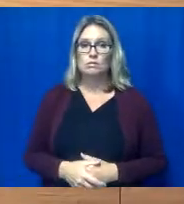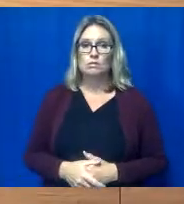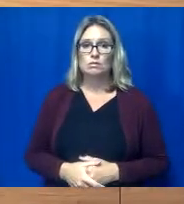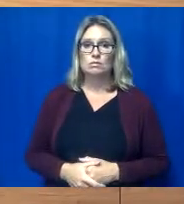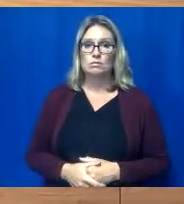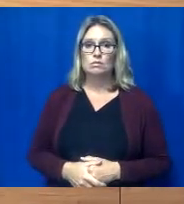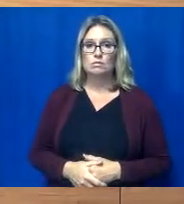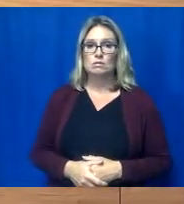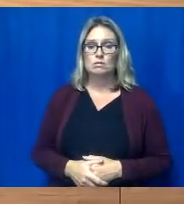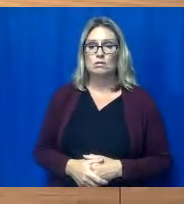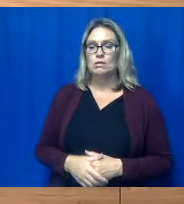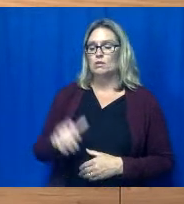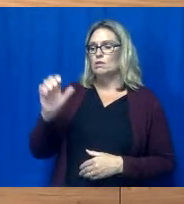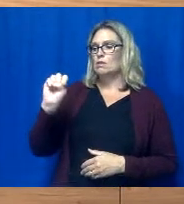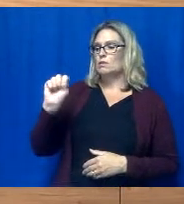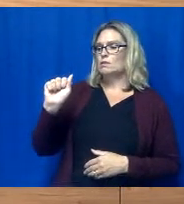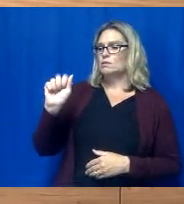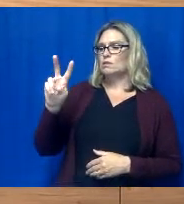Savannah Odd.